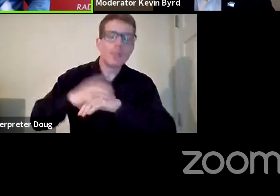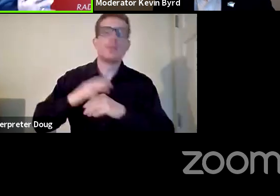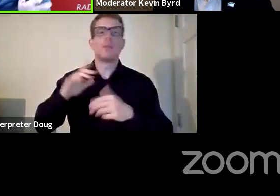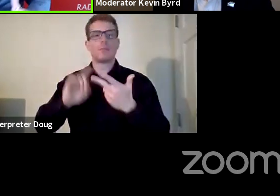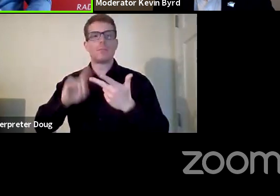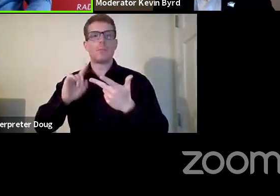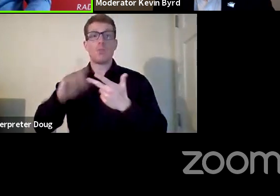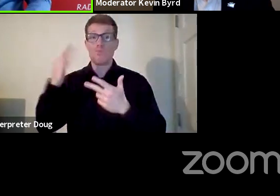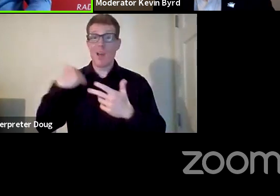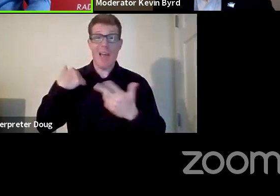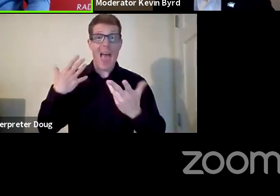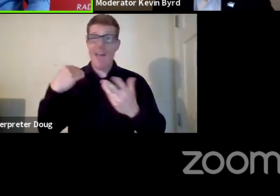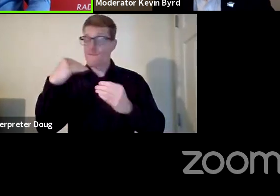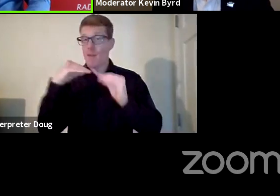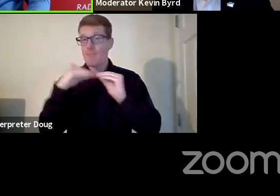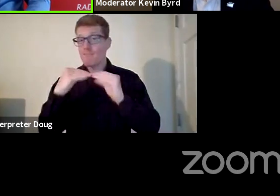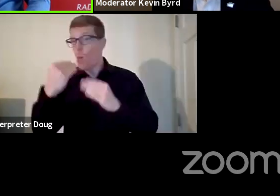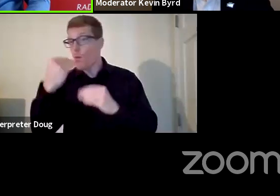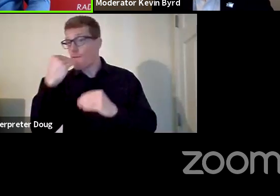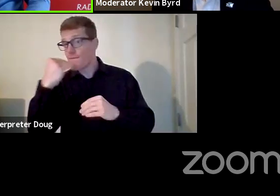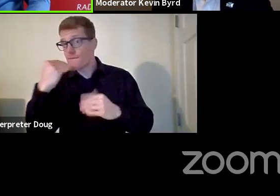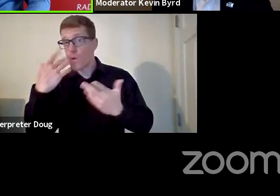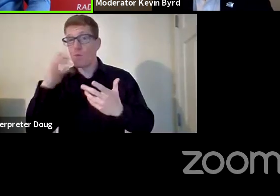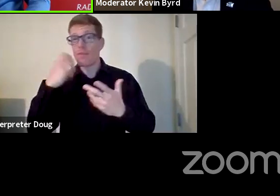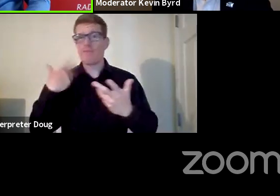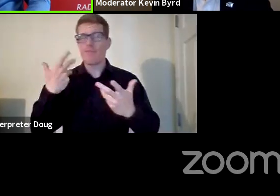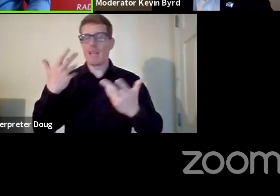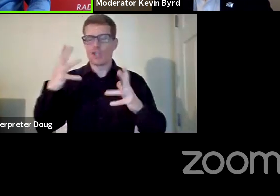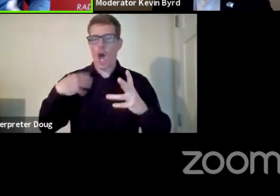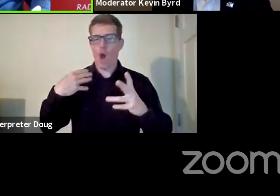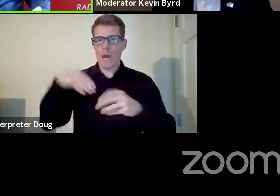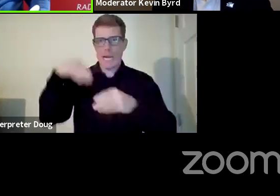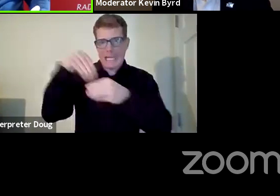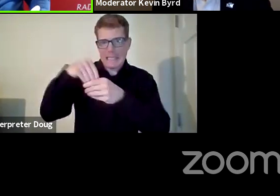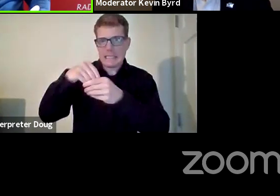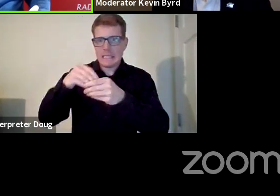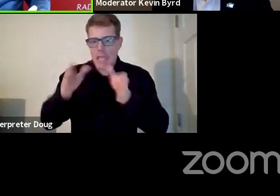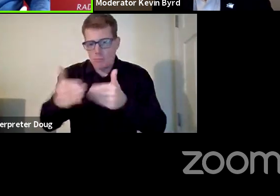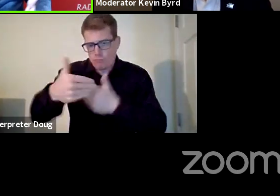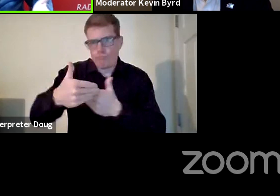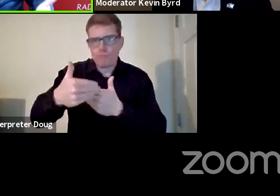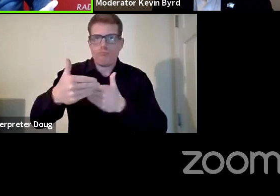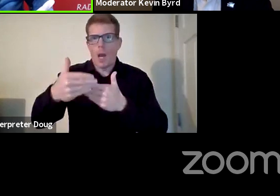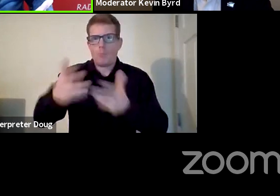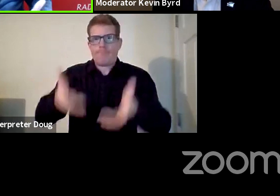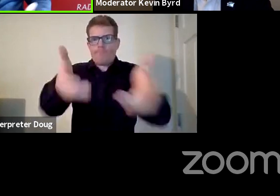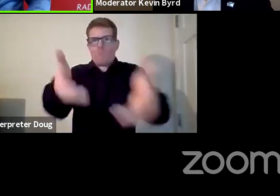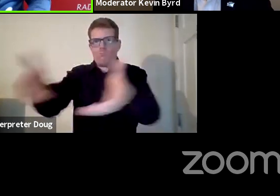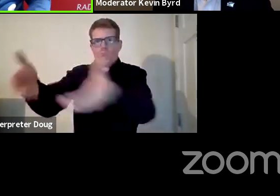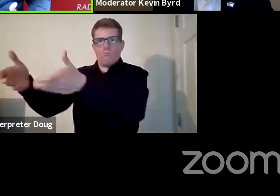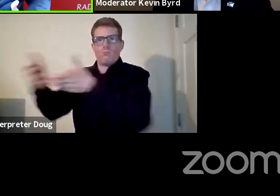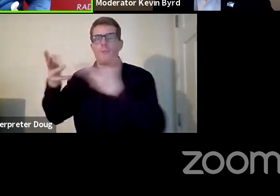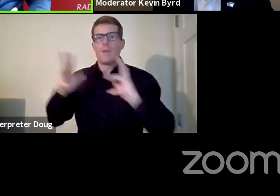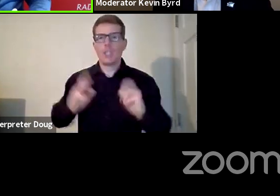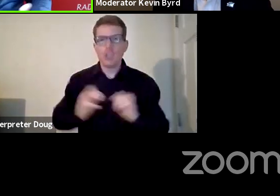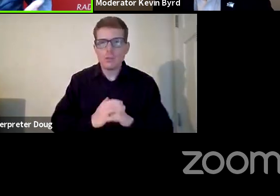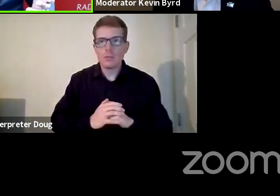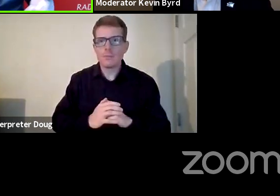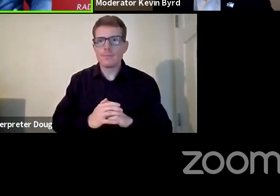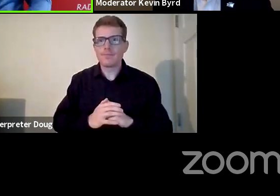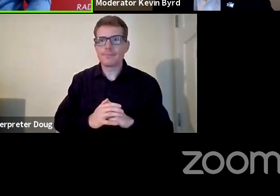I'll just give you one example of how things will be very, very different for us. Traditionally, we would have move-in over